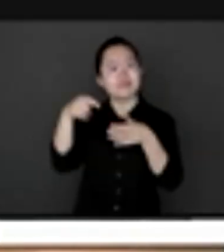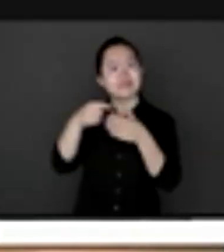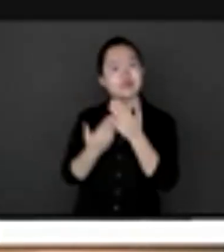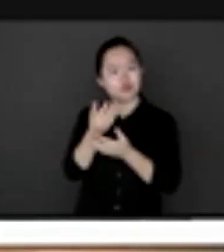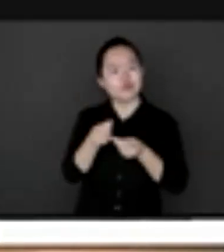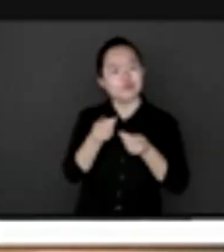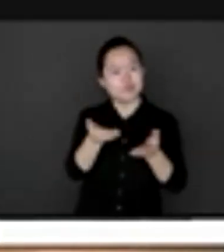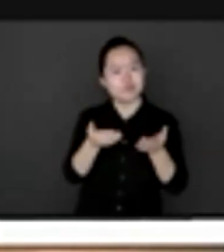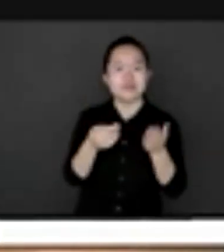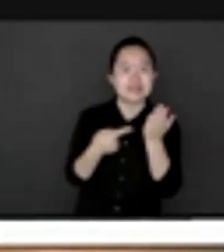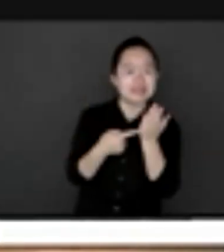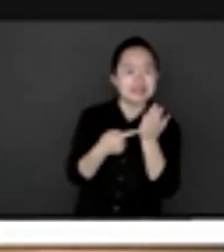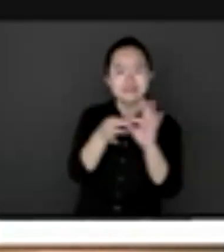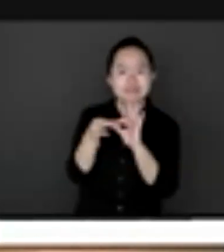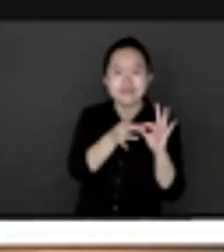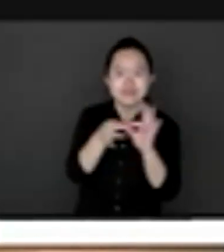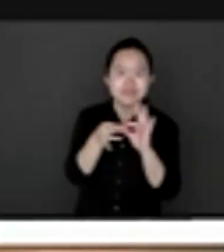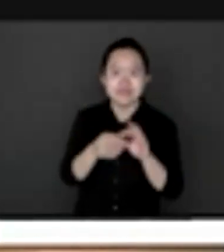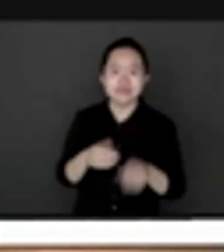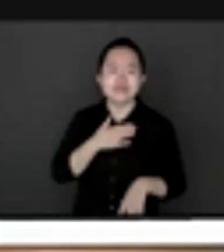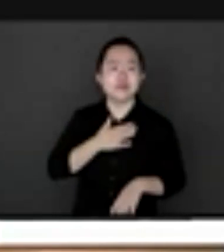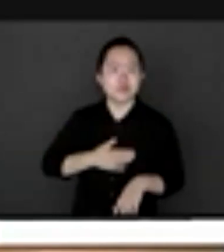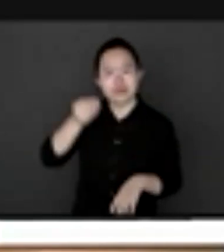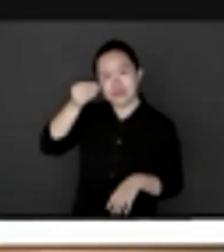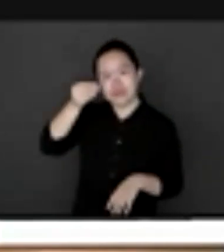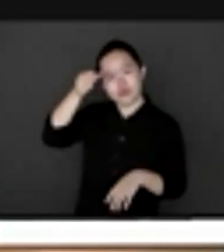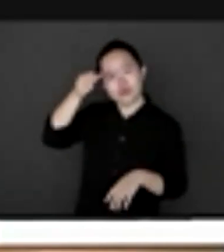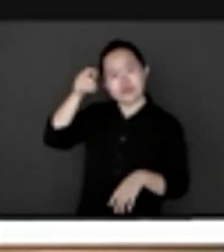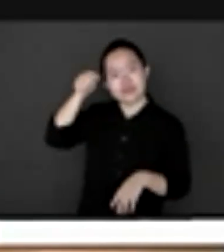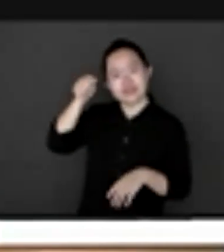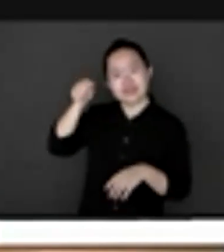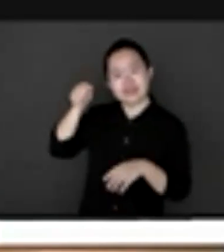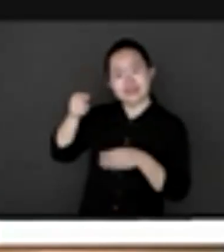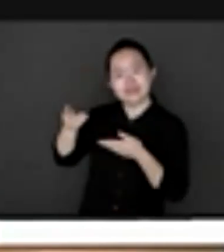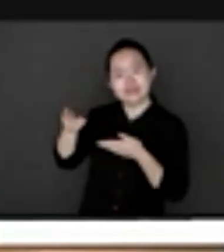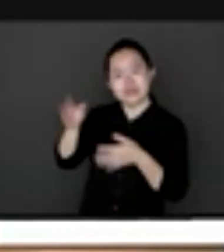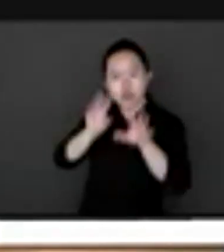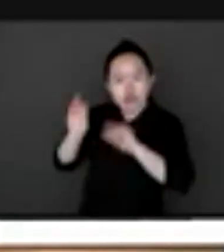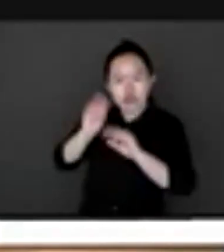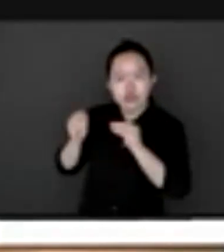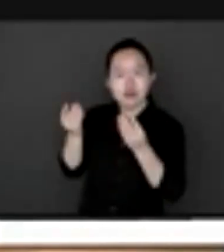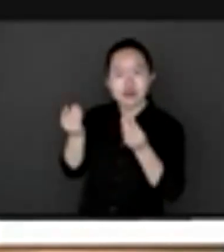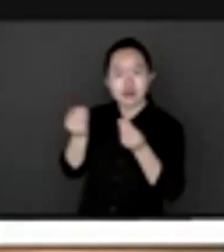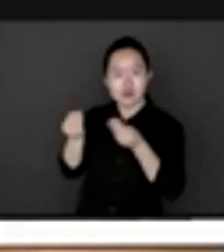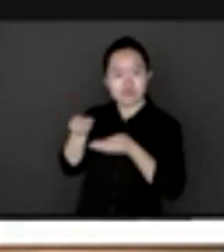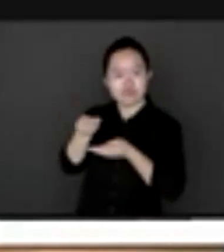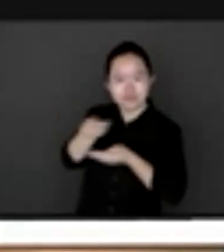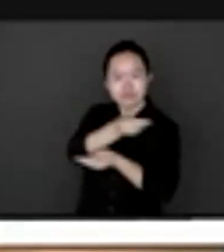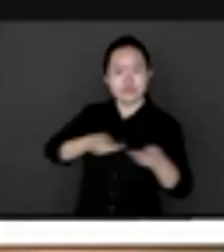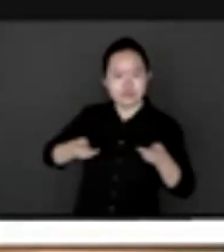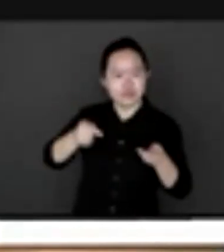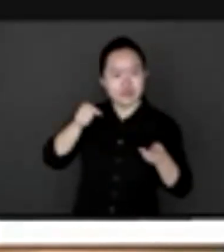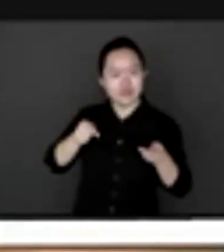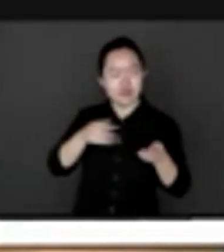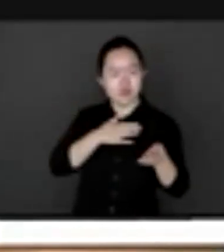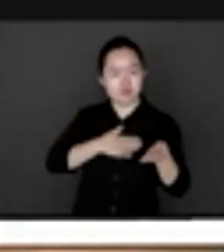case, about digital accessibility. We are open, international, and diverse. So actually, from our culture, we